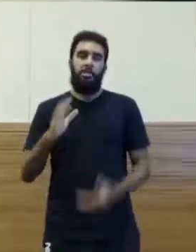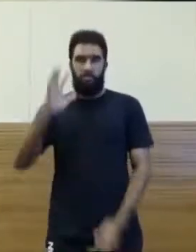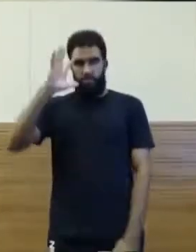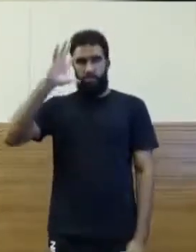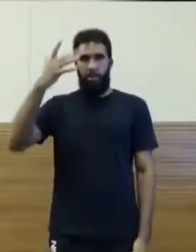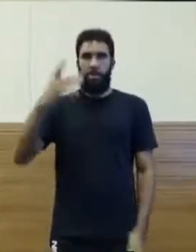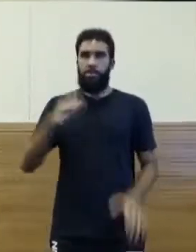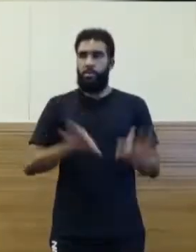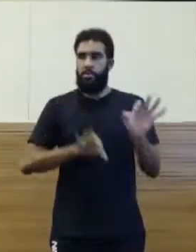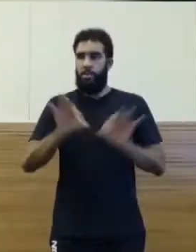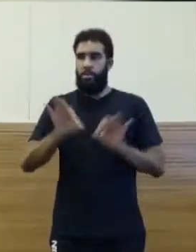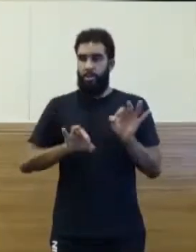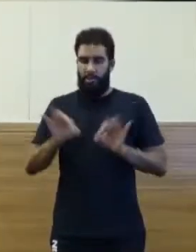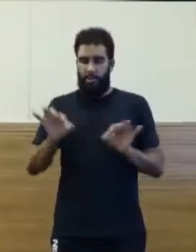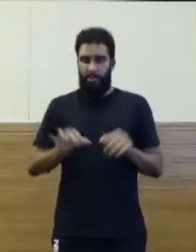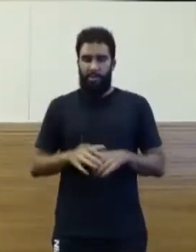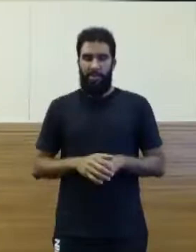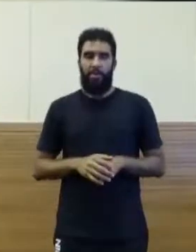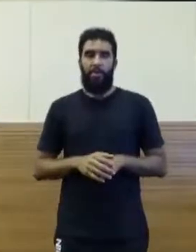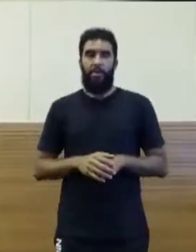that have to be considered,